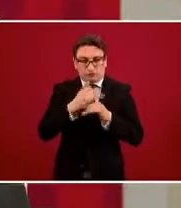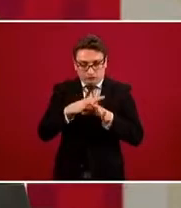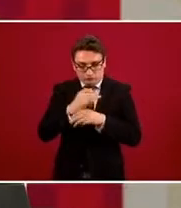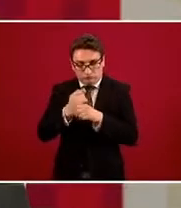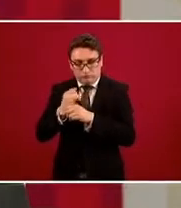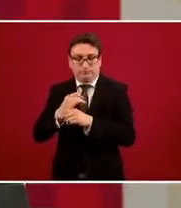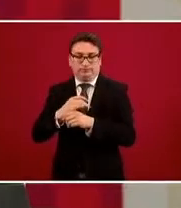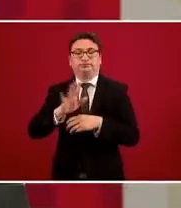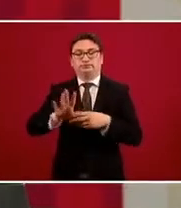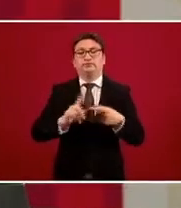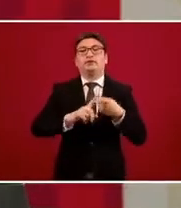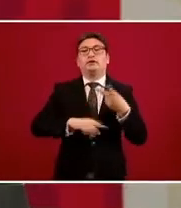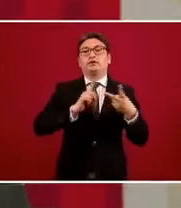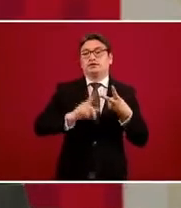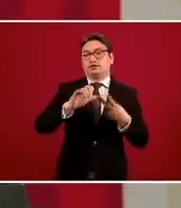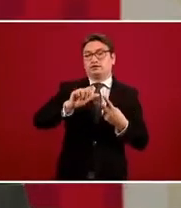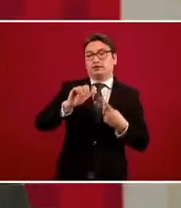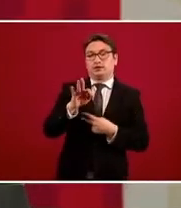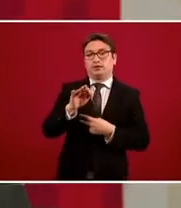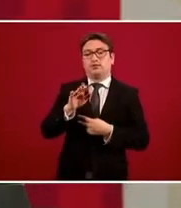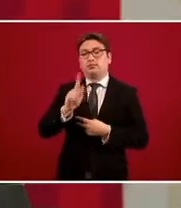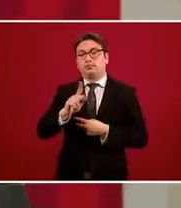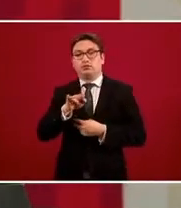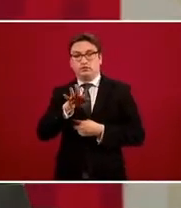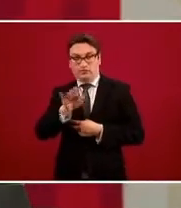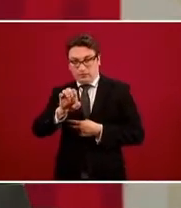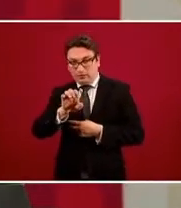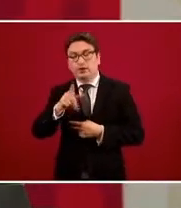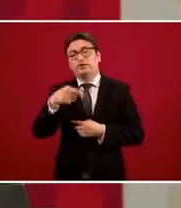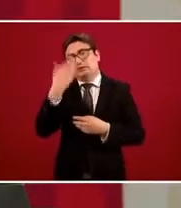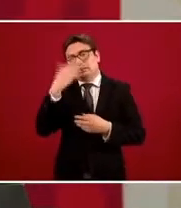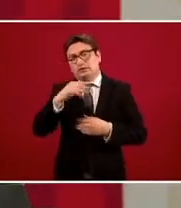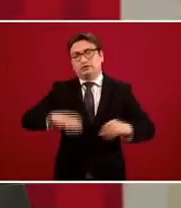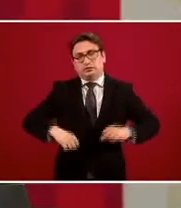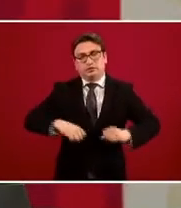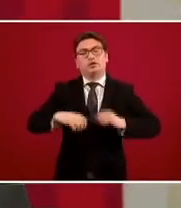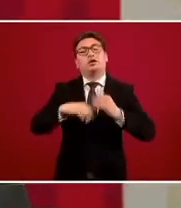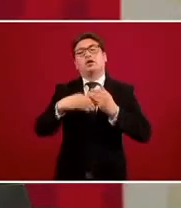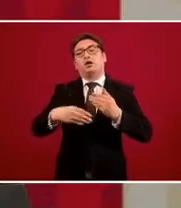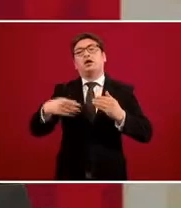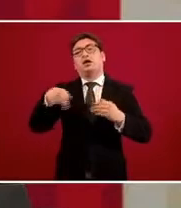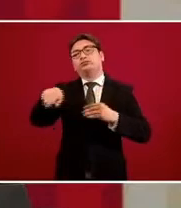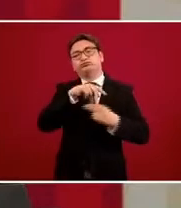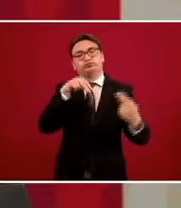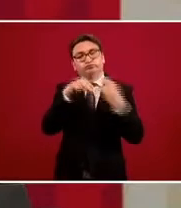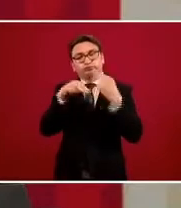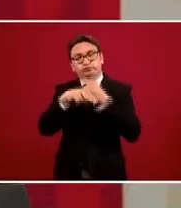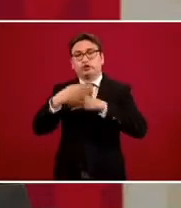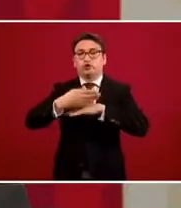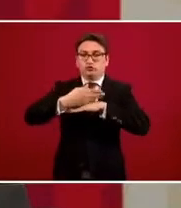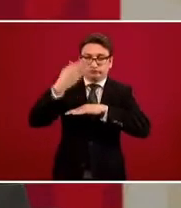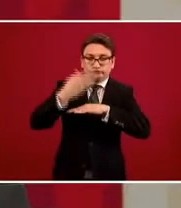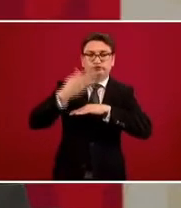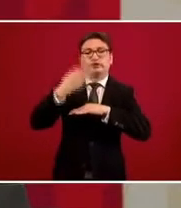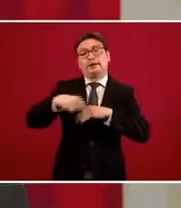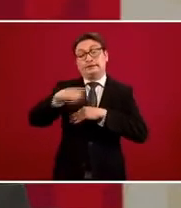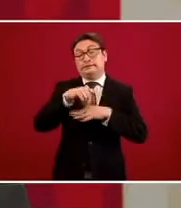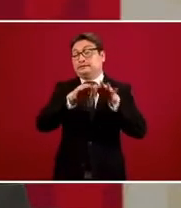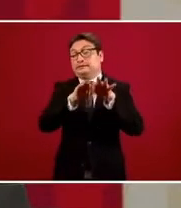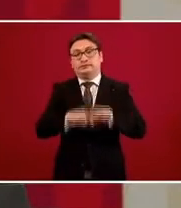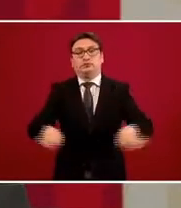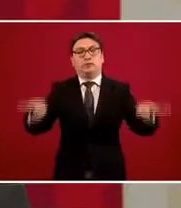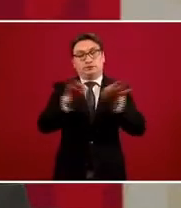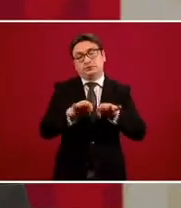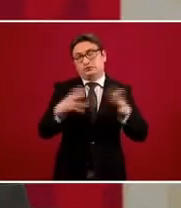And talking about Capufe, yes, the highway activity is an